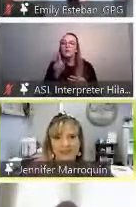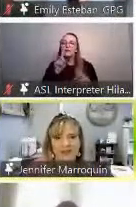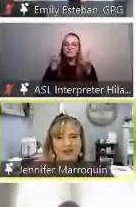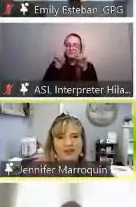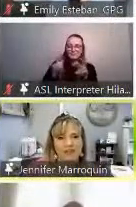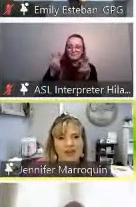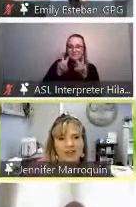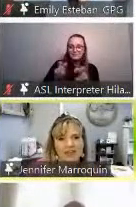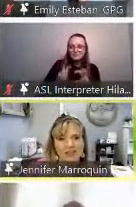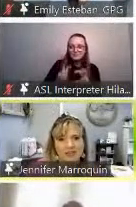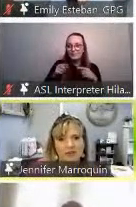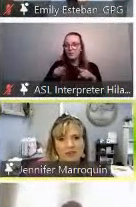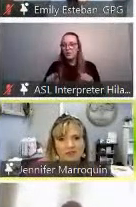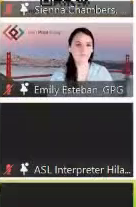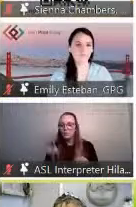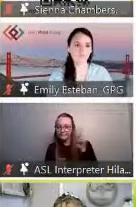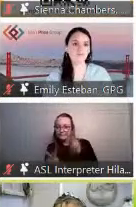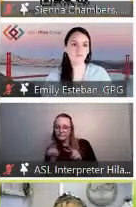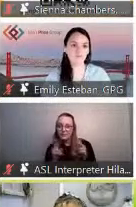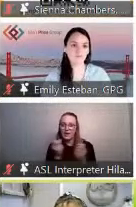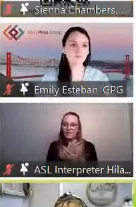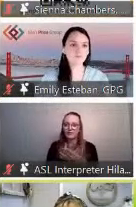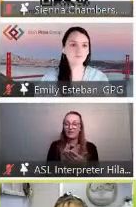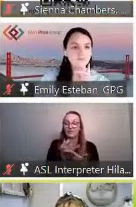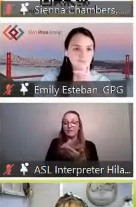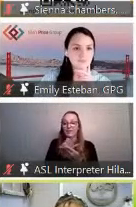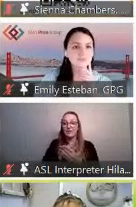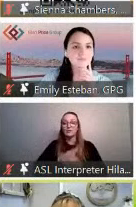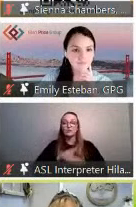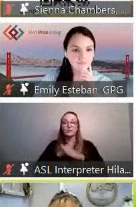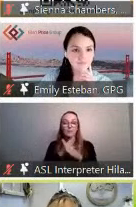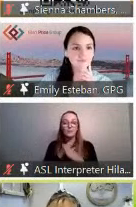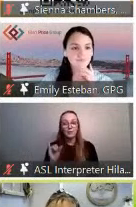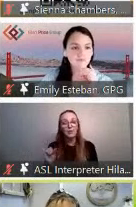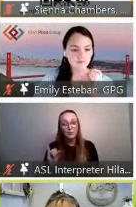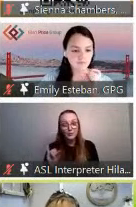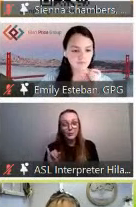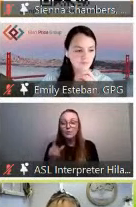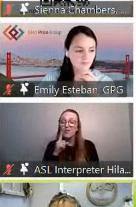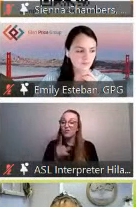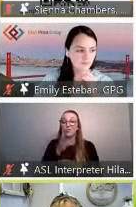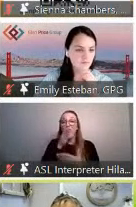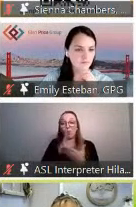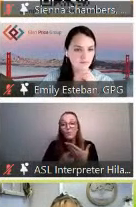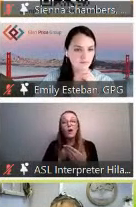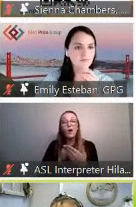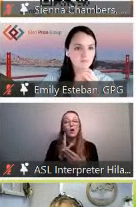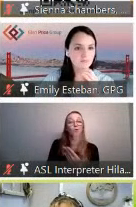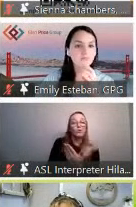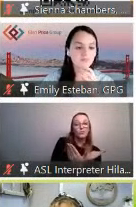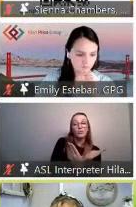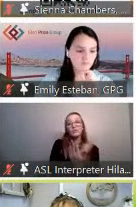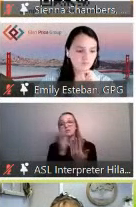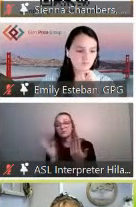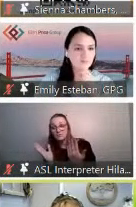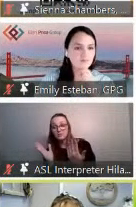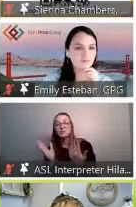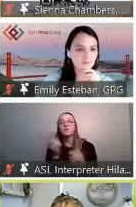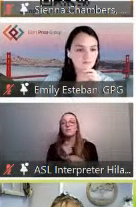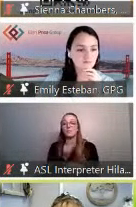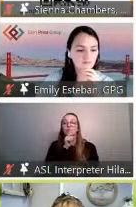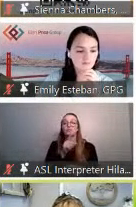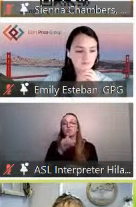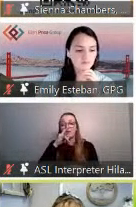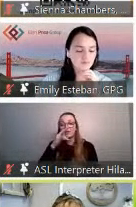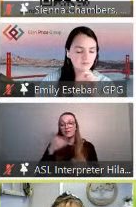expand and look at all of that, that financial barrier too, on both ends of the spectrum, making sure we're giving kids access to